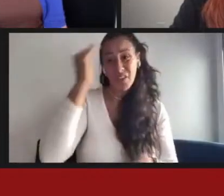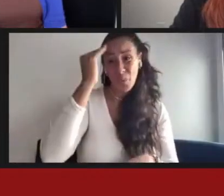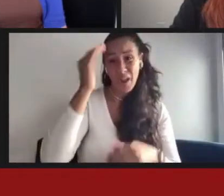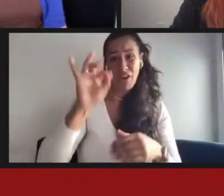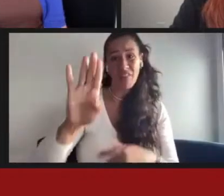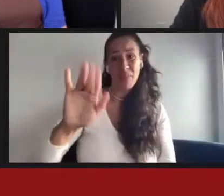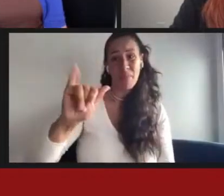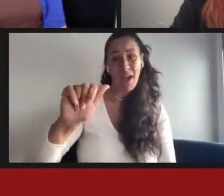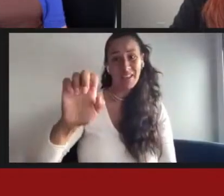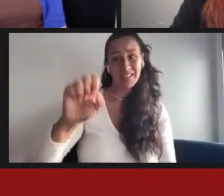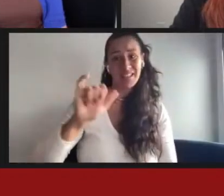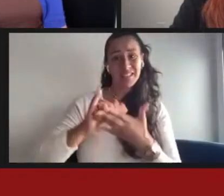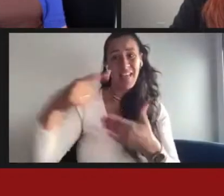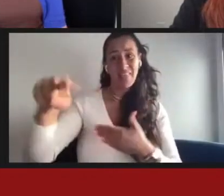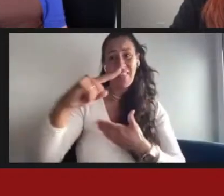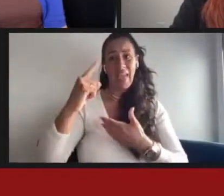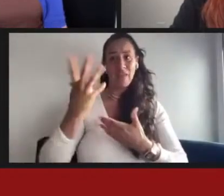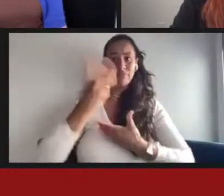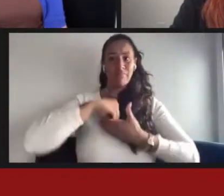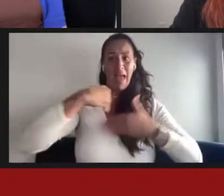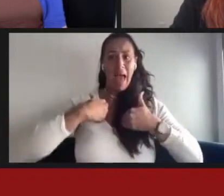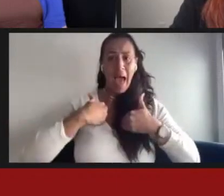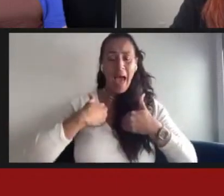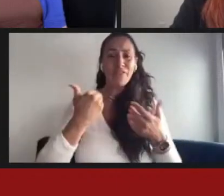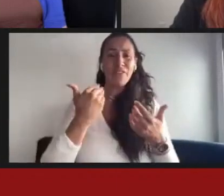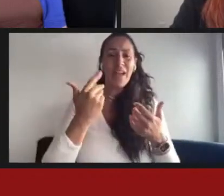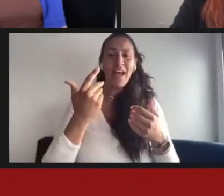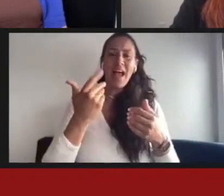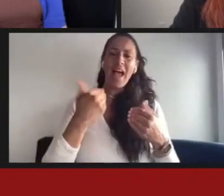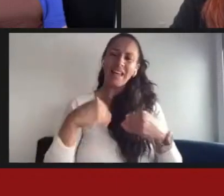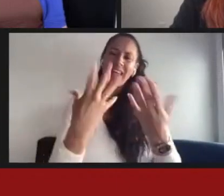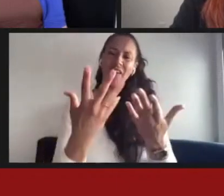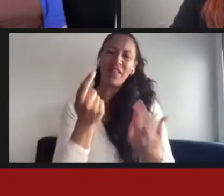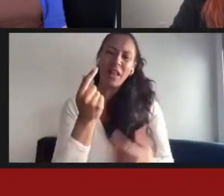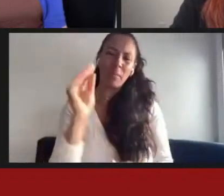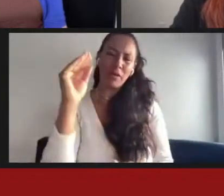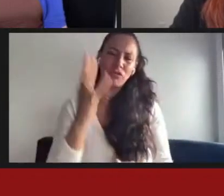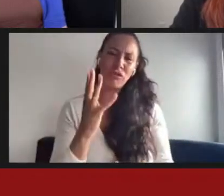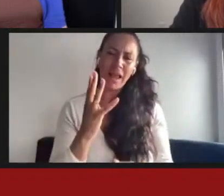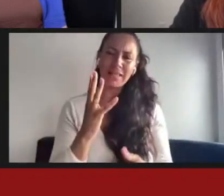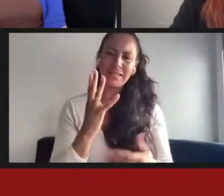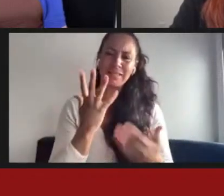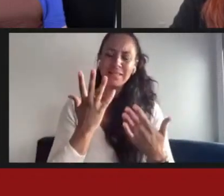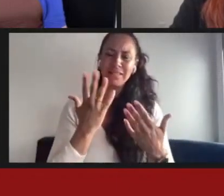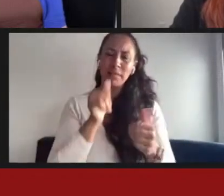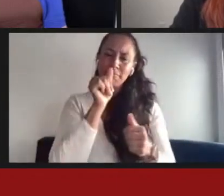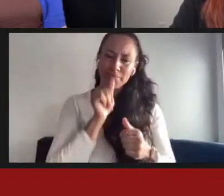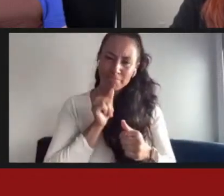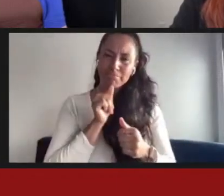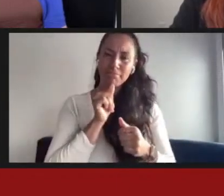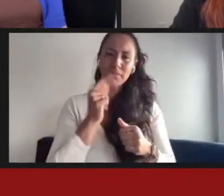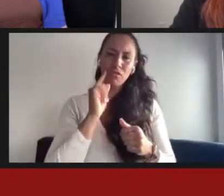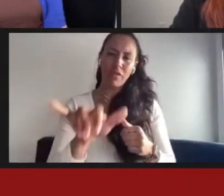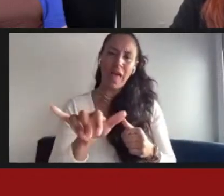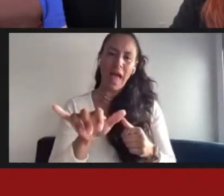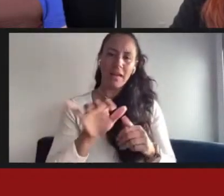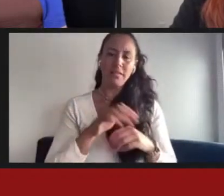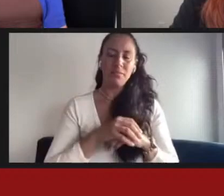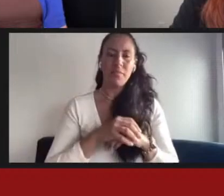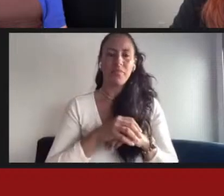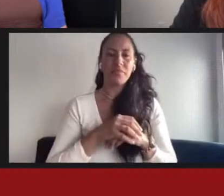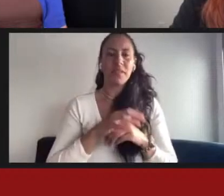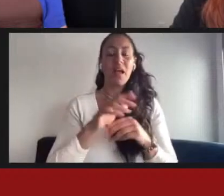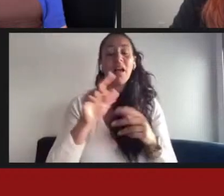they have, and have a little grace for that and a little patience. The other thing I think